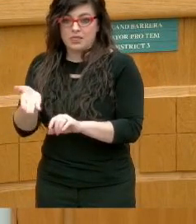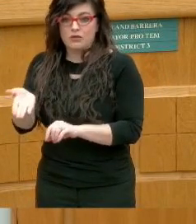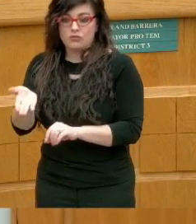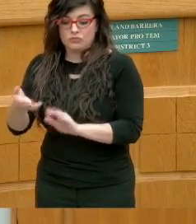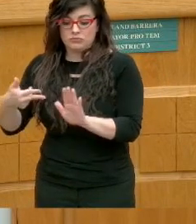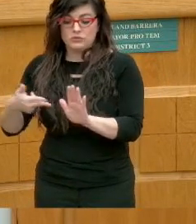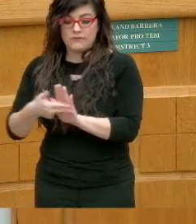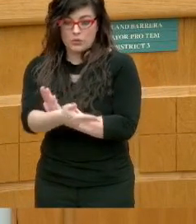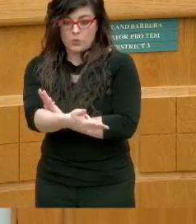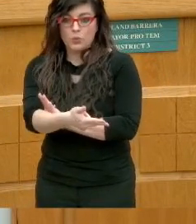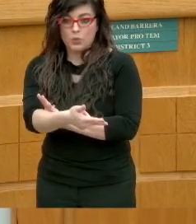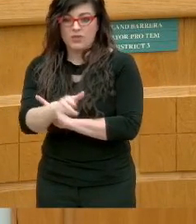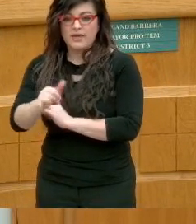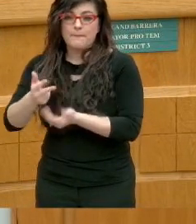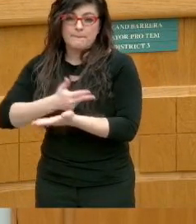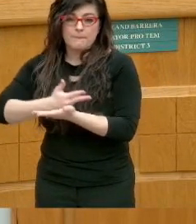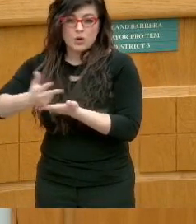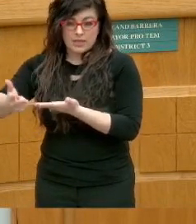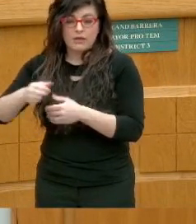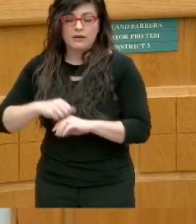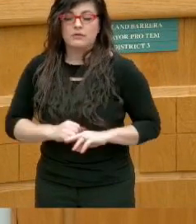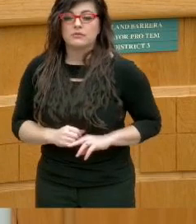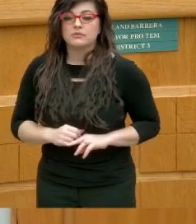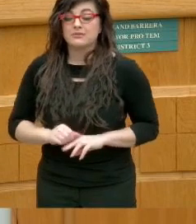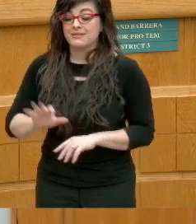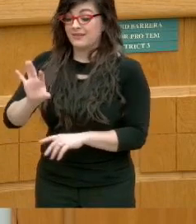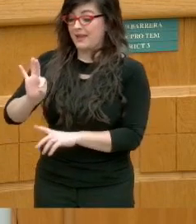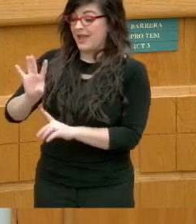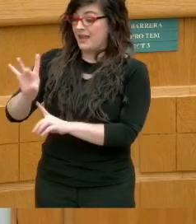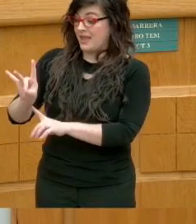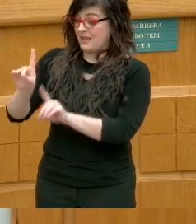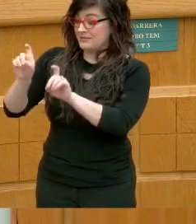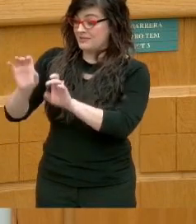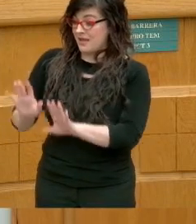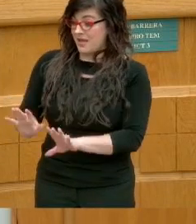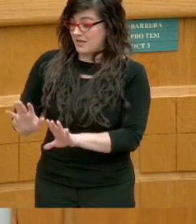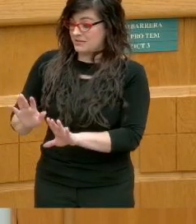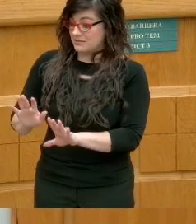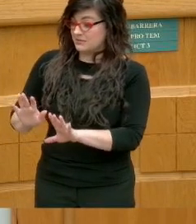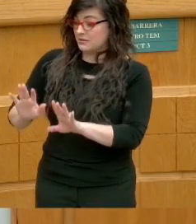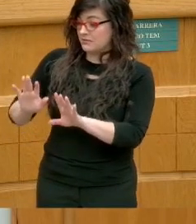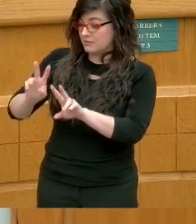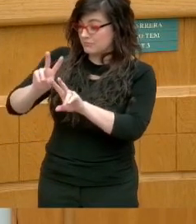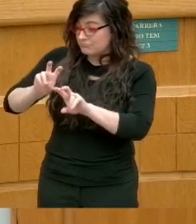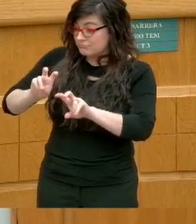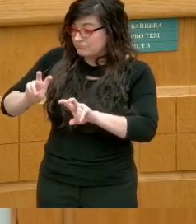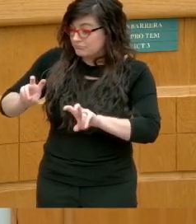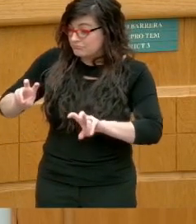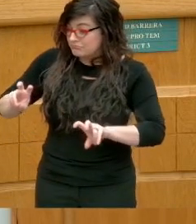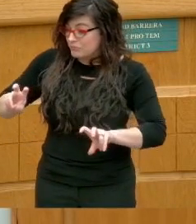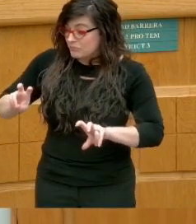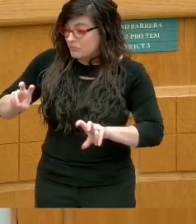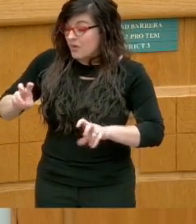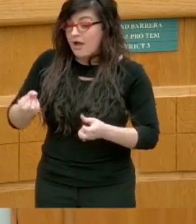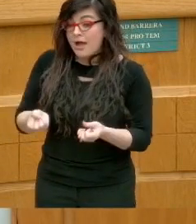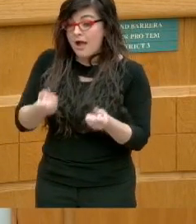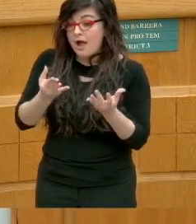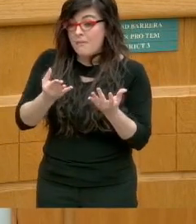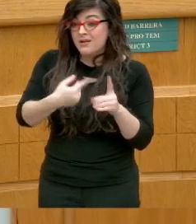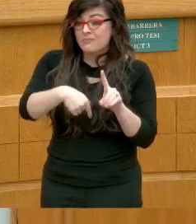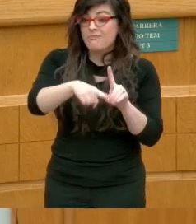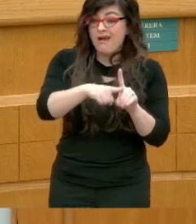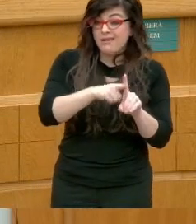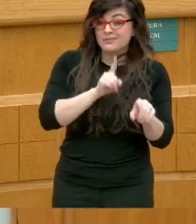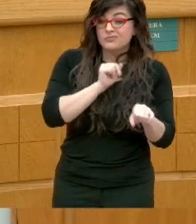Memorial Hospital parking lot. From those 98, we've concluded all the tests in our laboratory, and only 2